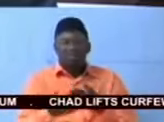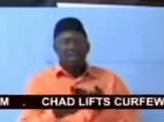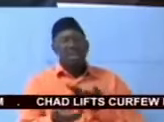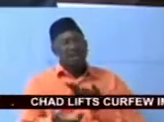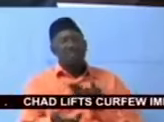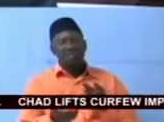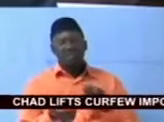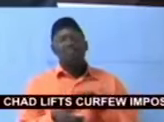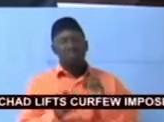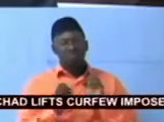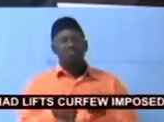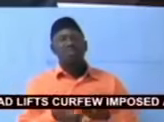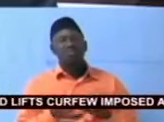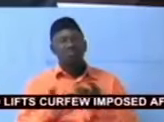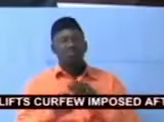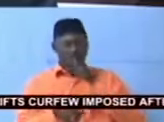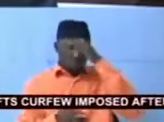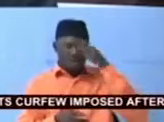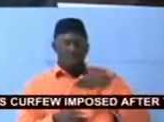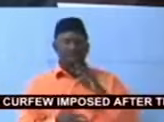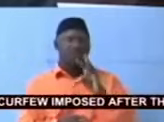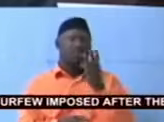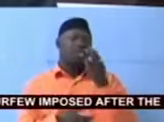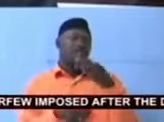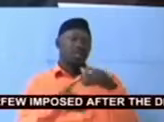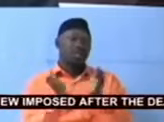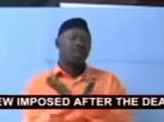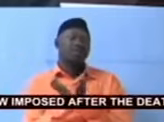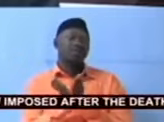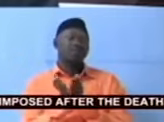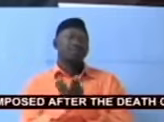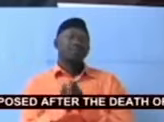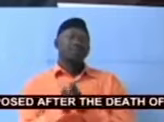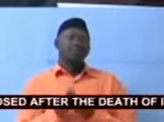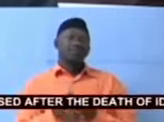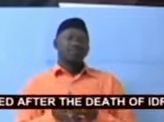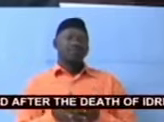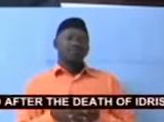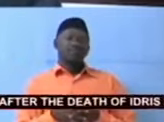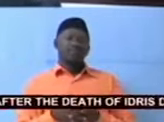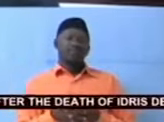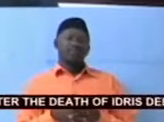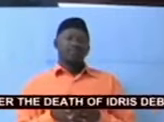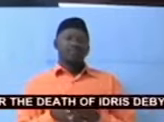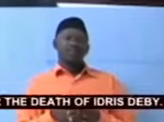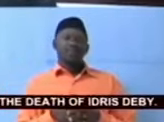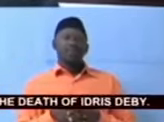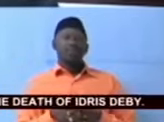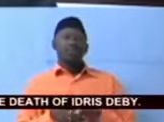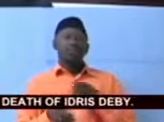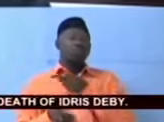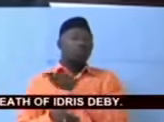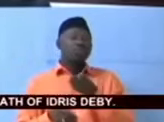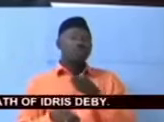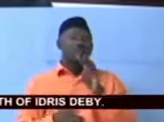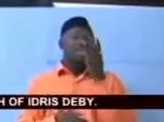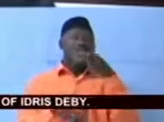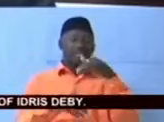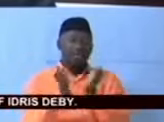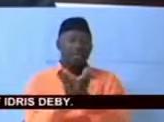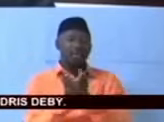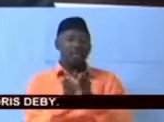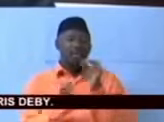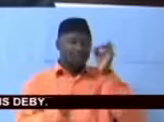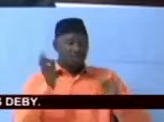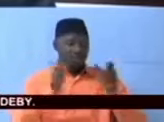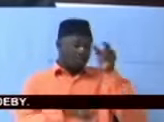wali nguur gi wala yenen buntu ligey kay. They are deemed to be qualified to administer over minor cases. Yelo nañ nak pour ñu